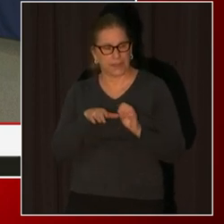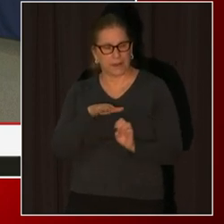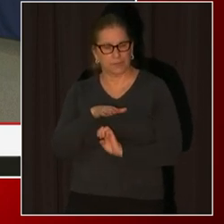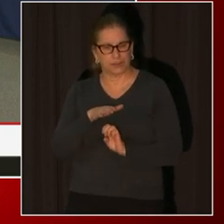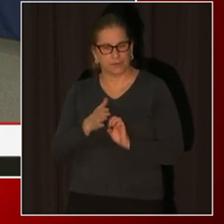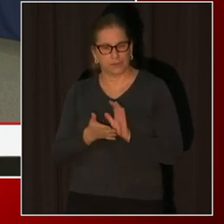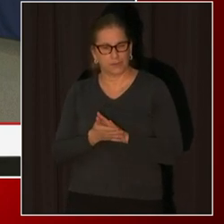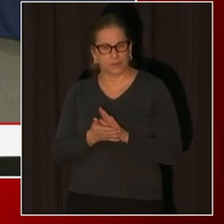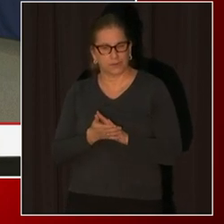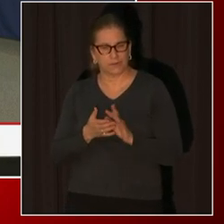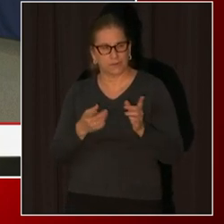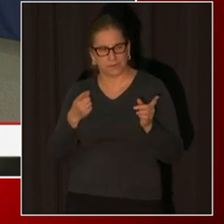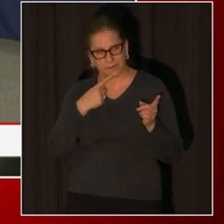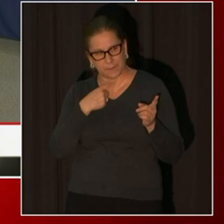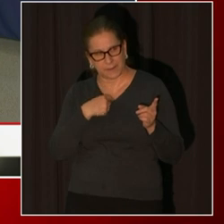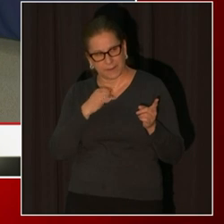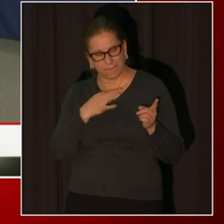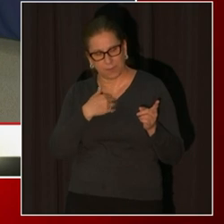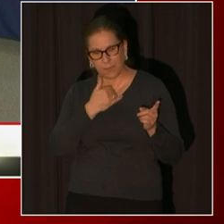looking at the